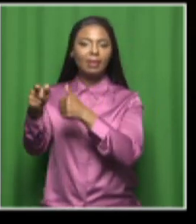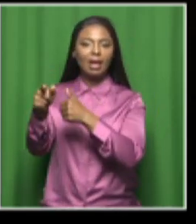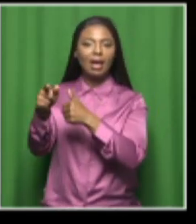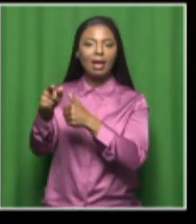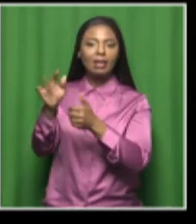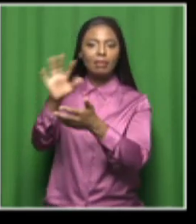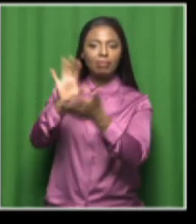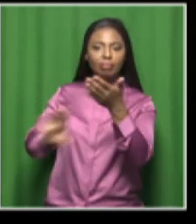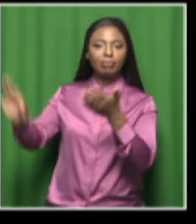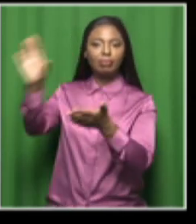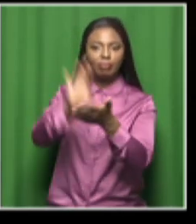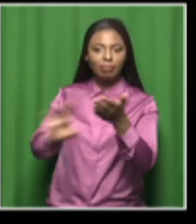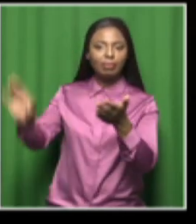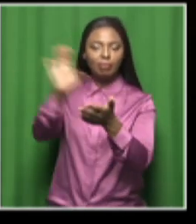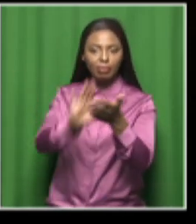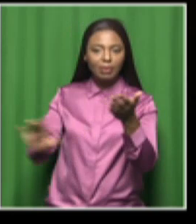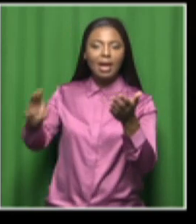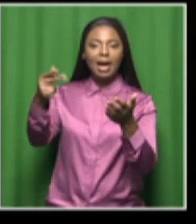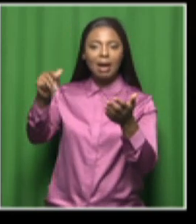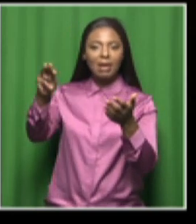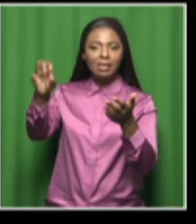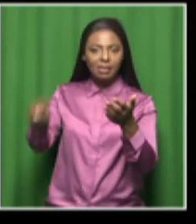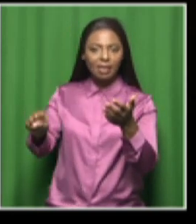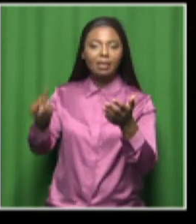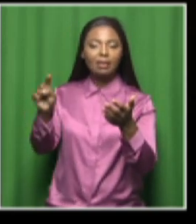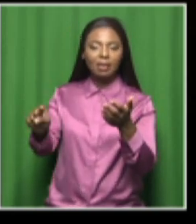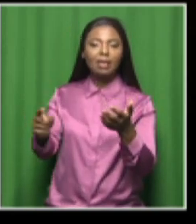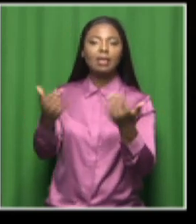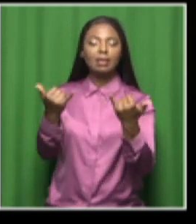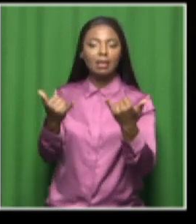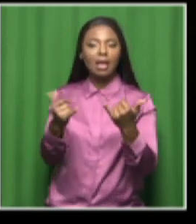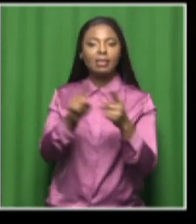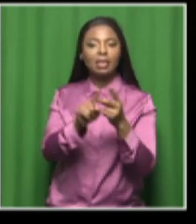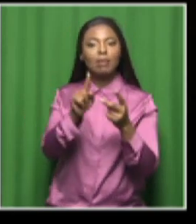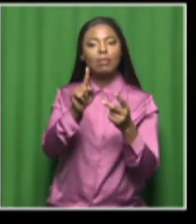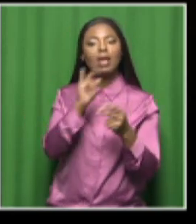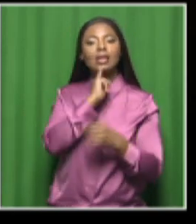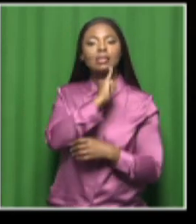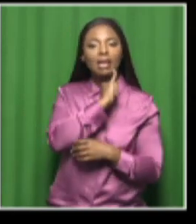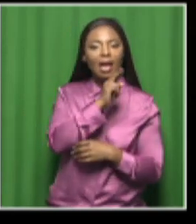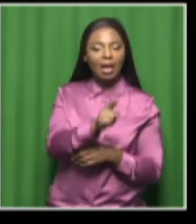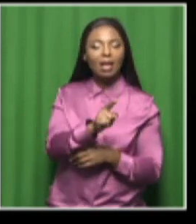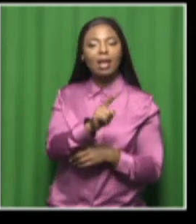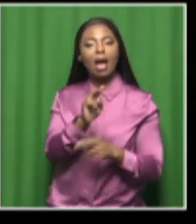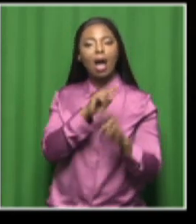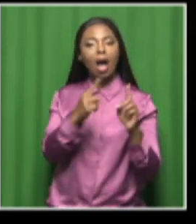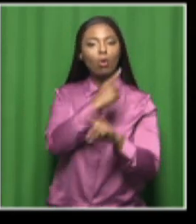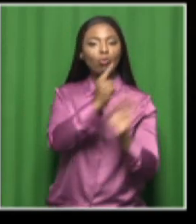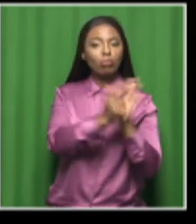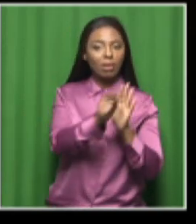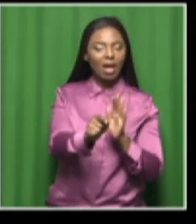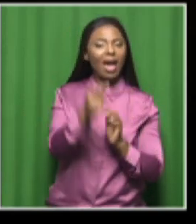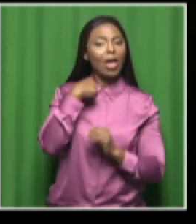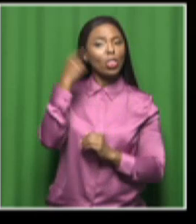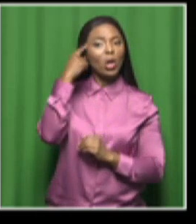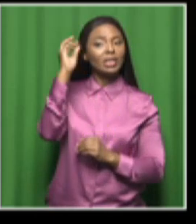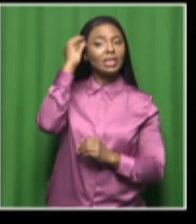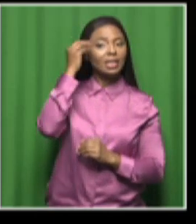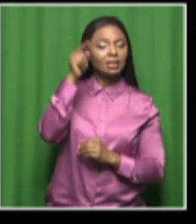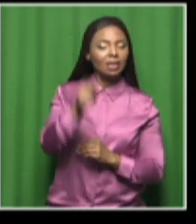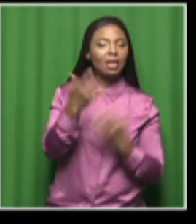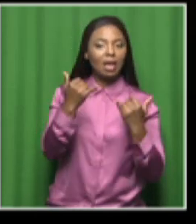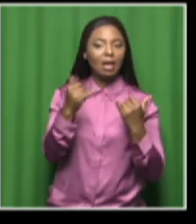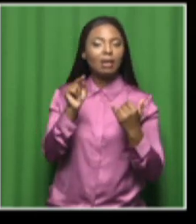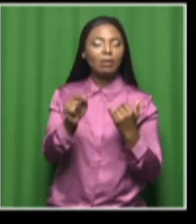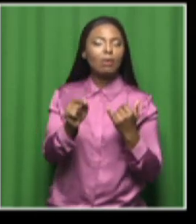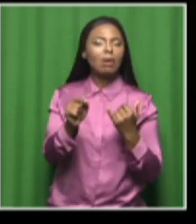which the US sanctions and outlawed in Israel. But I thought this was interesting. It goes